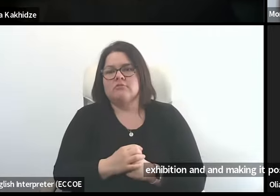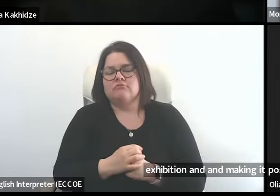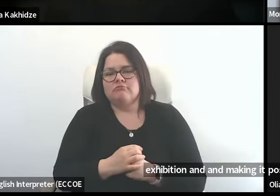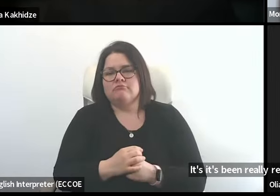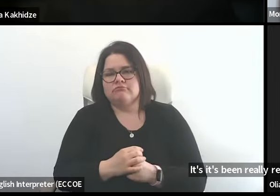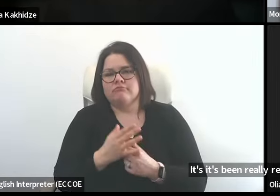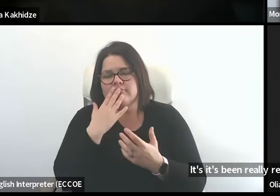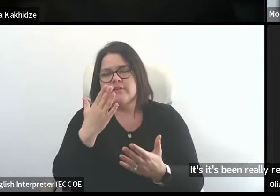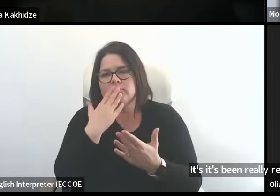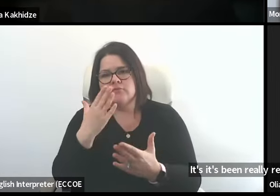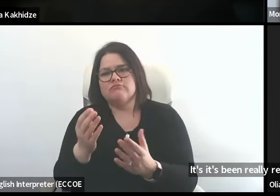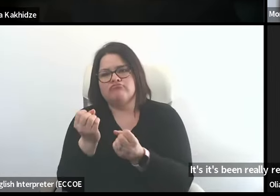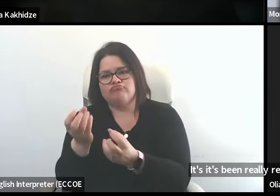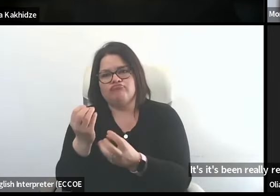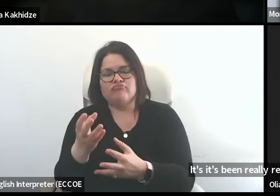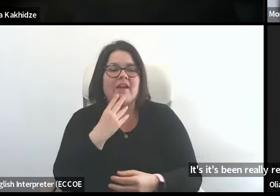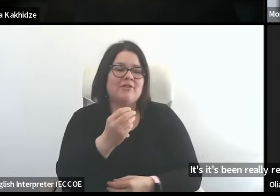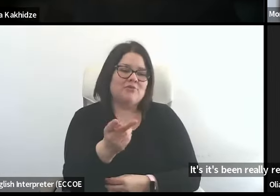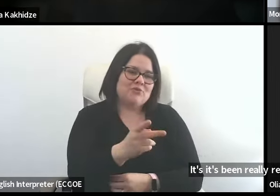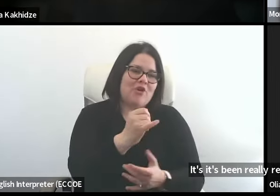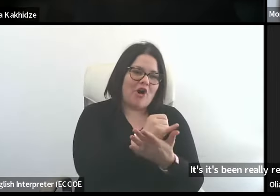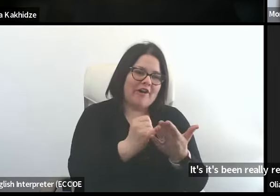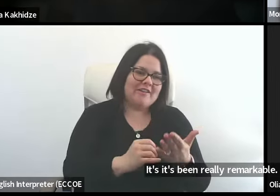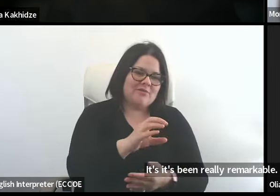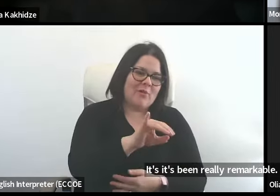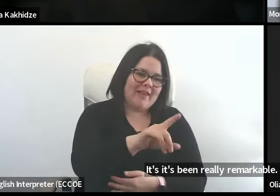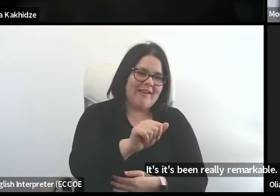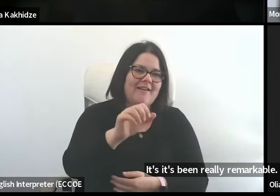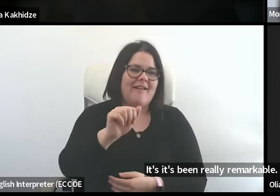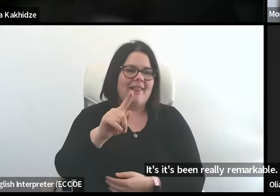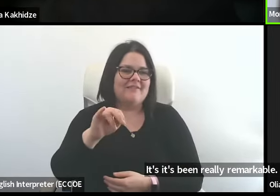you so much, Alevtina and Olia, for joining us.